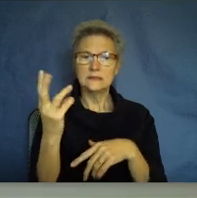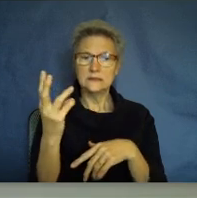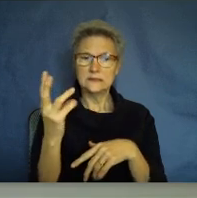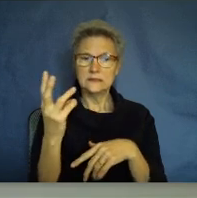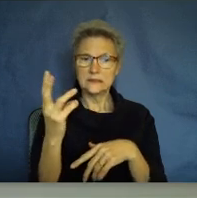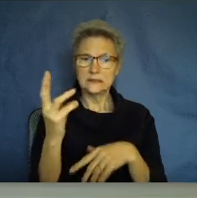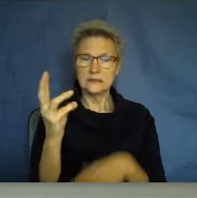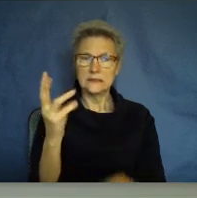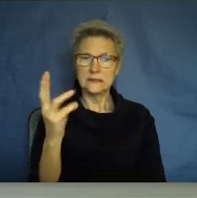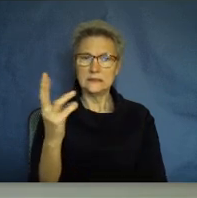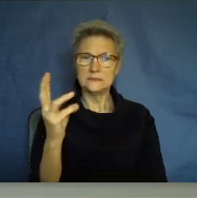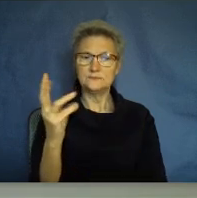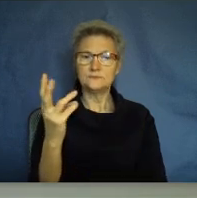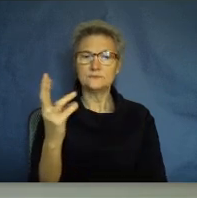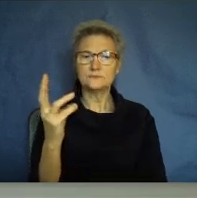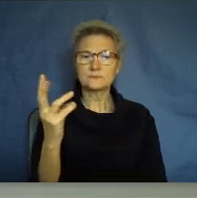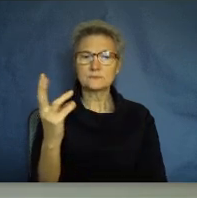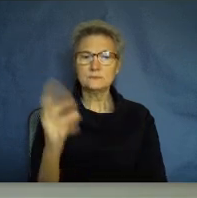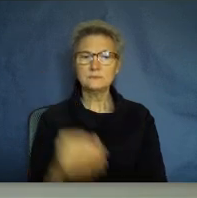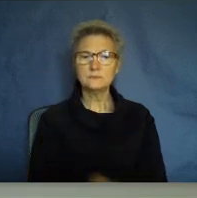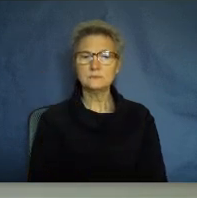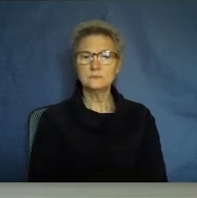then 16,